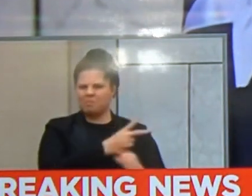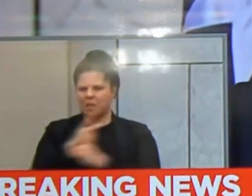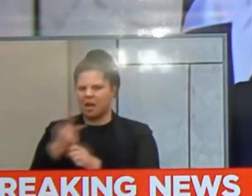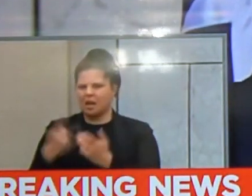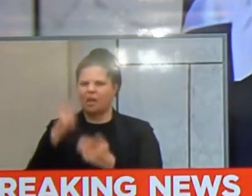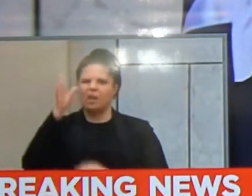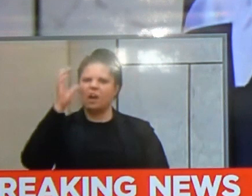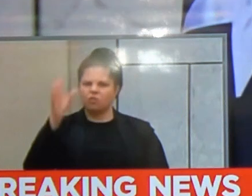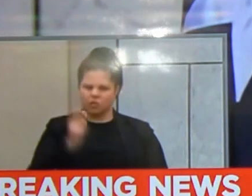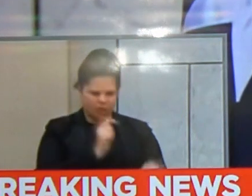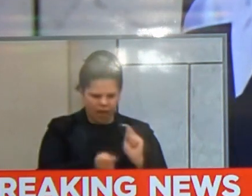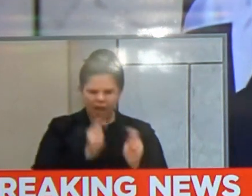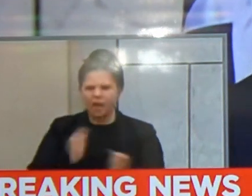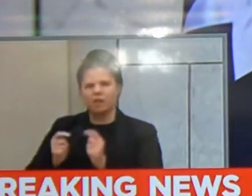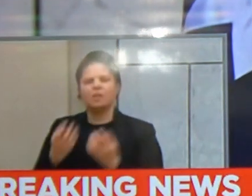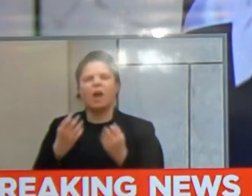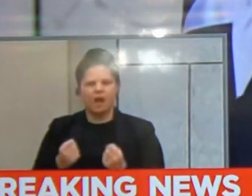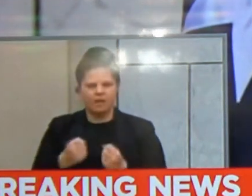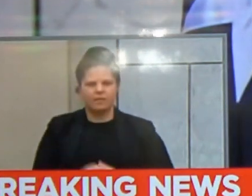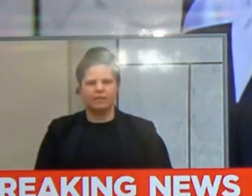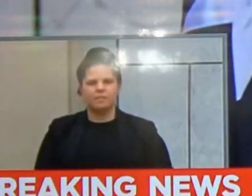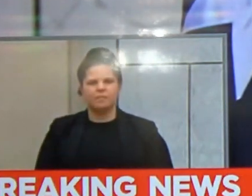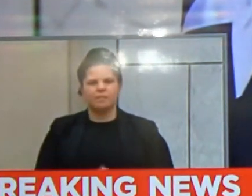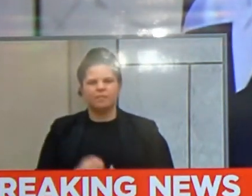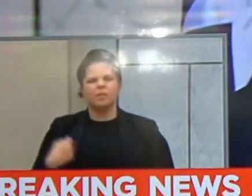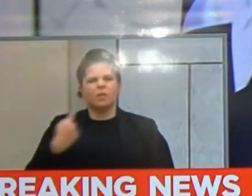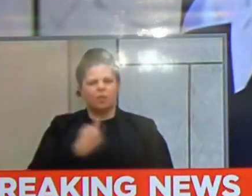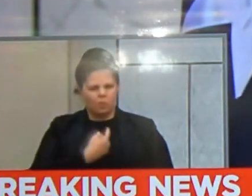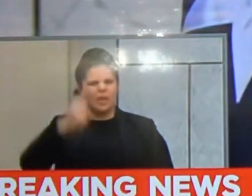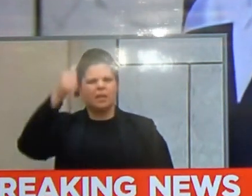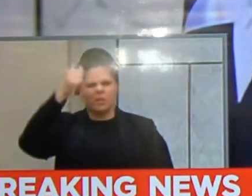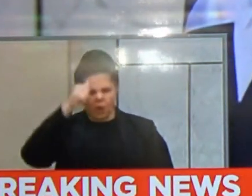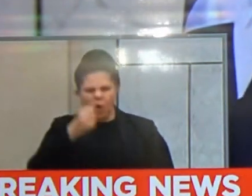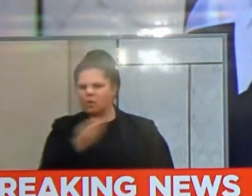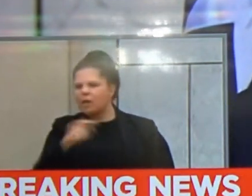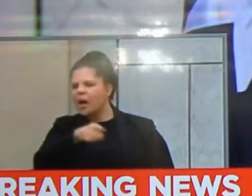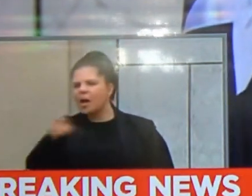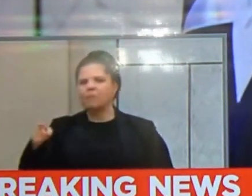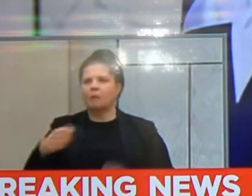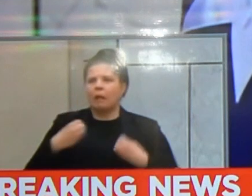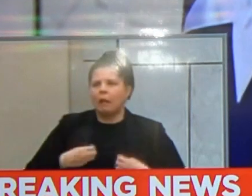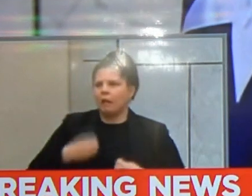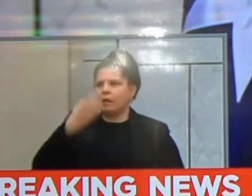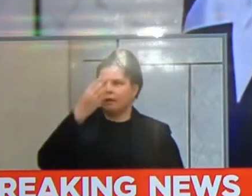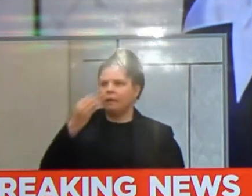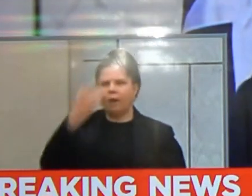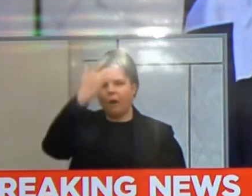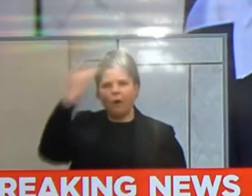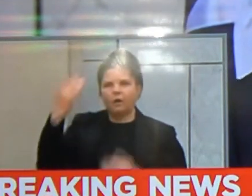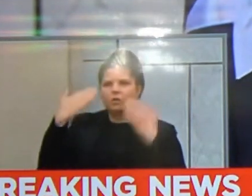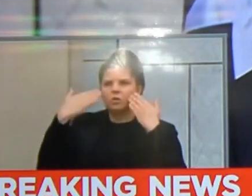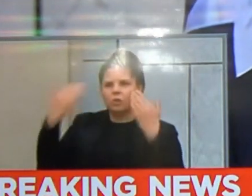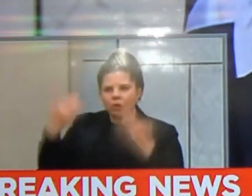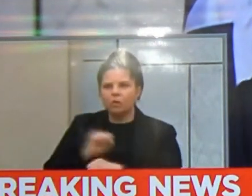are very confident that whilst there will certainly be some undetected cases, we have a pretty good idea of the size of our